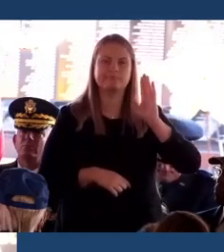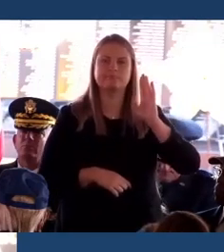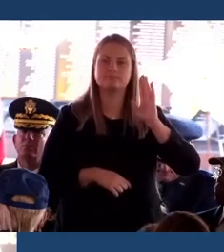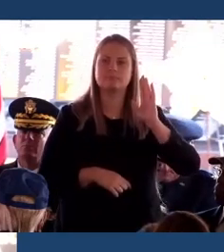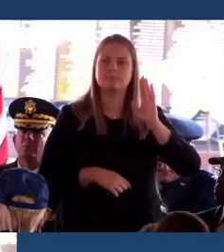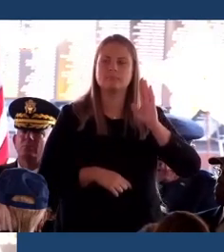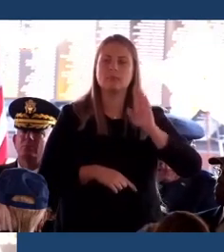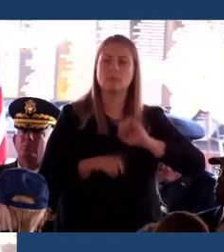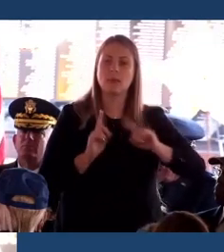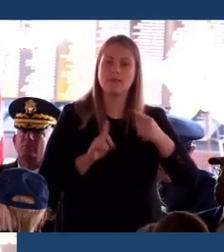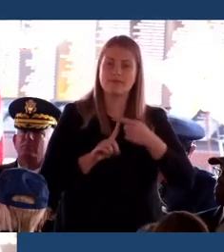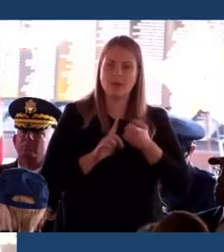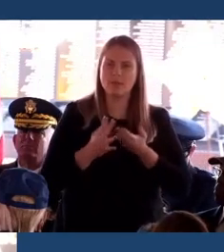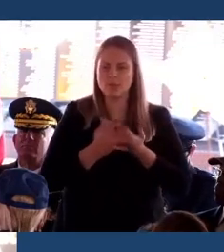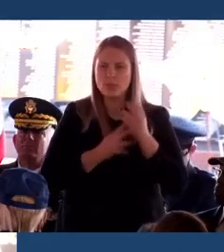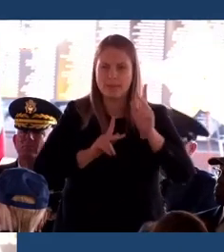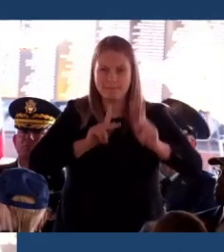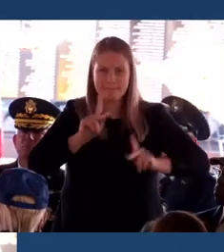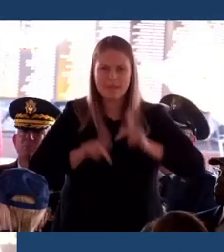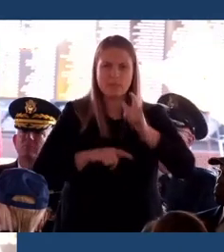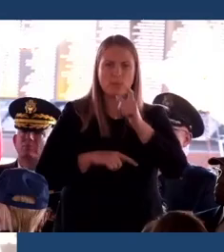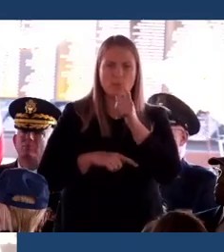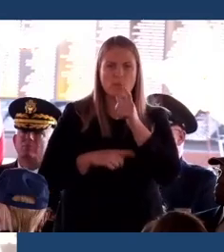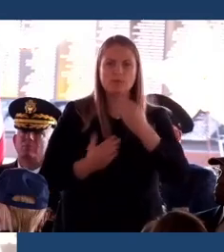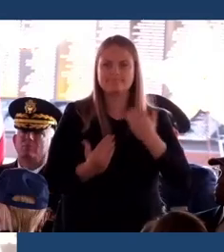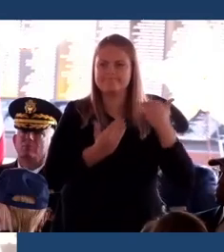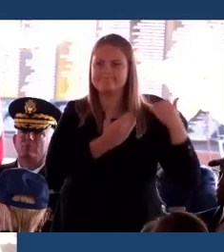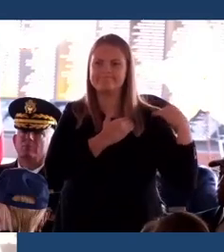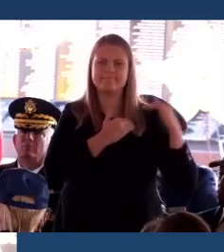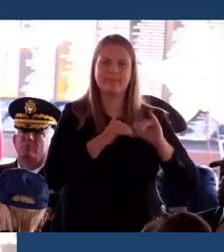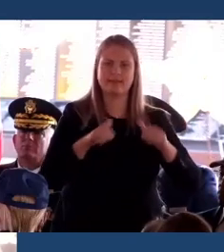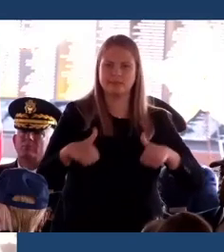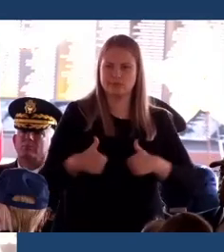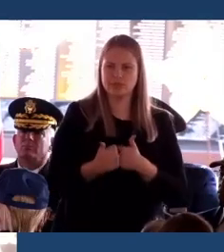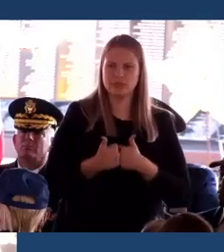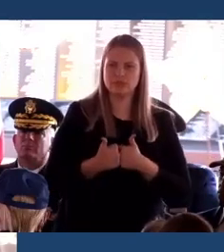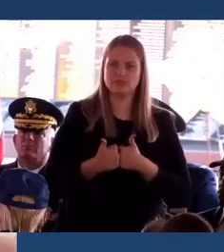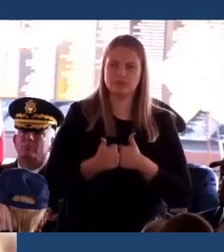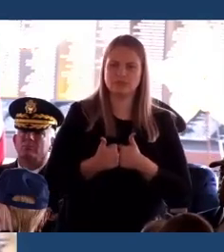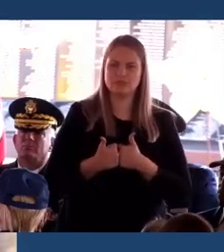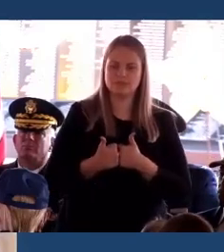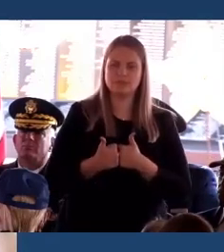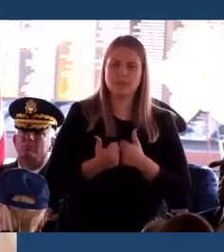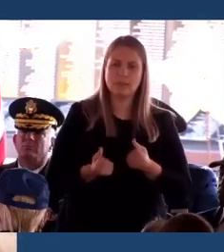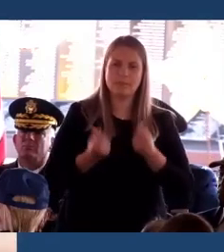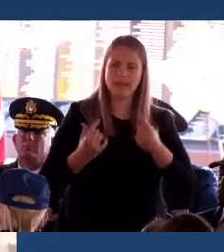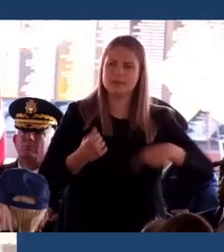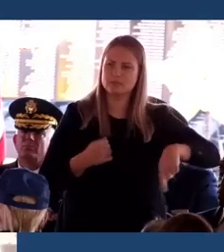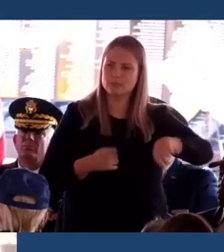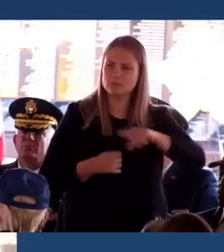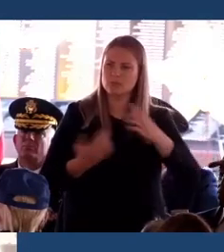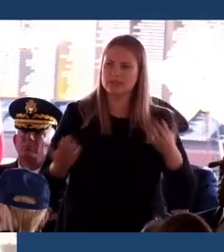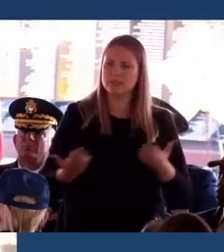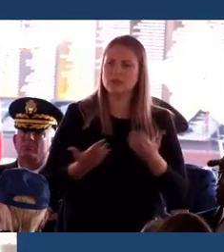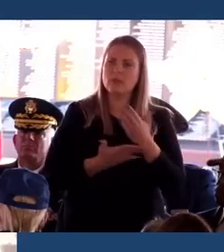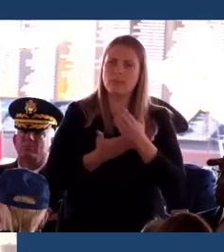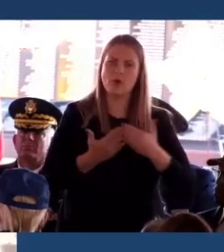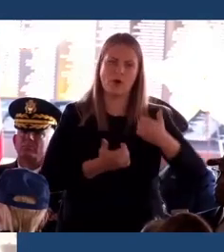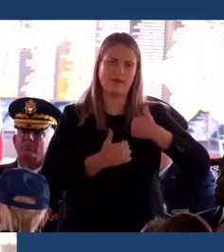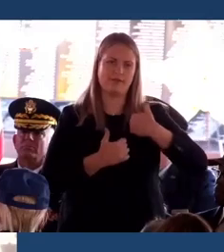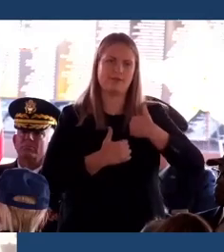the people who take up that task and challenge. There are many here who are parts of veteran